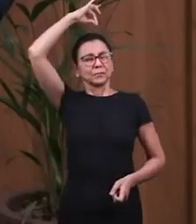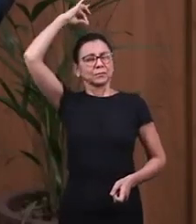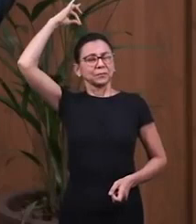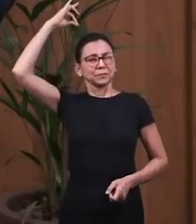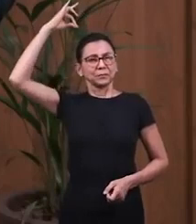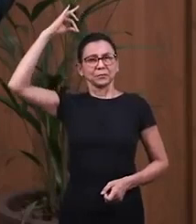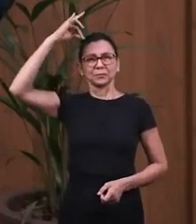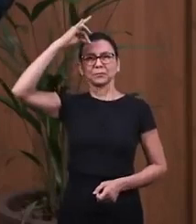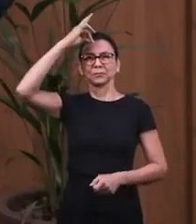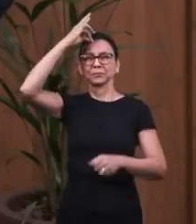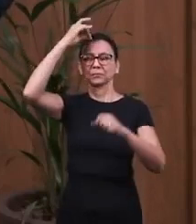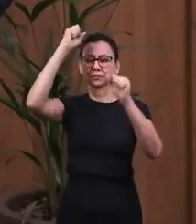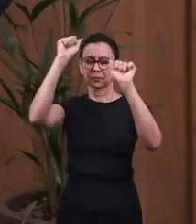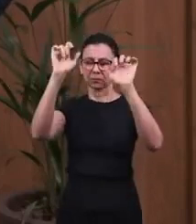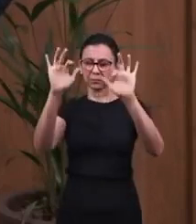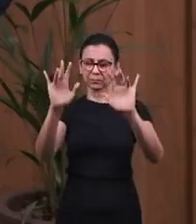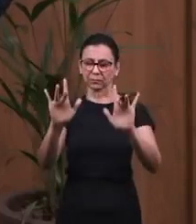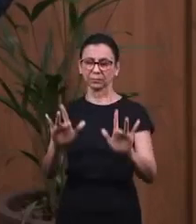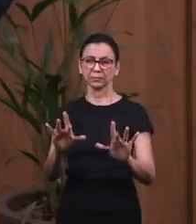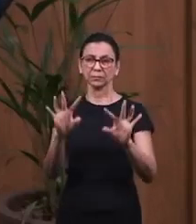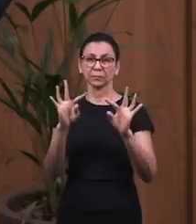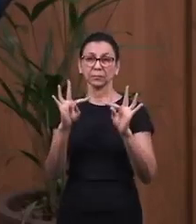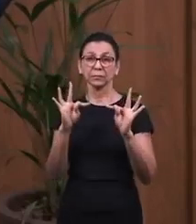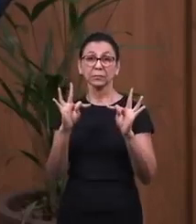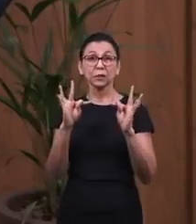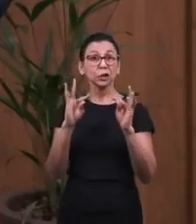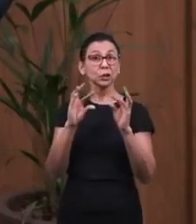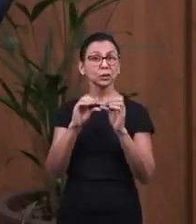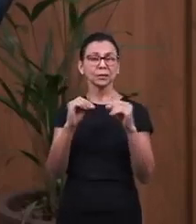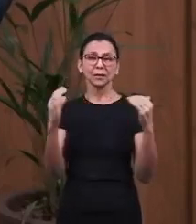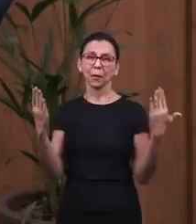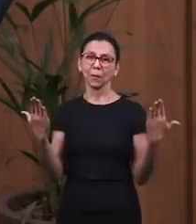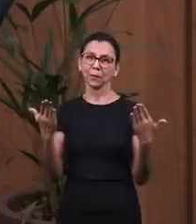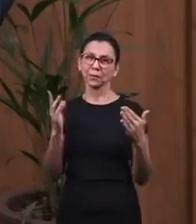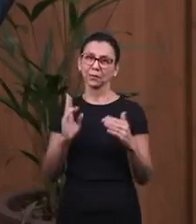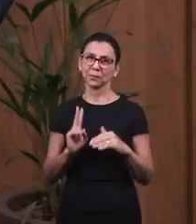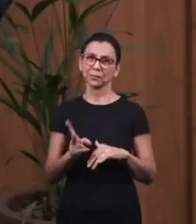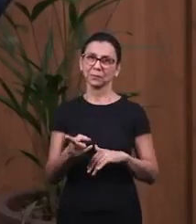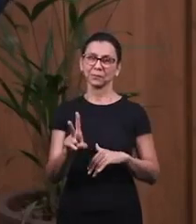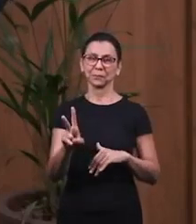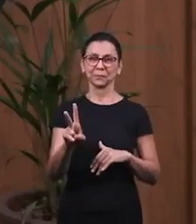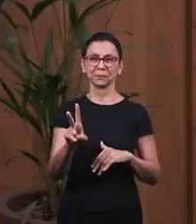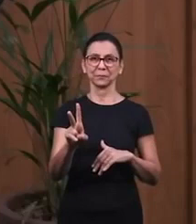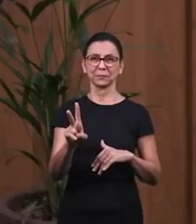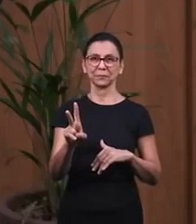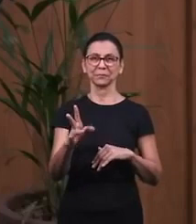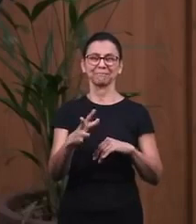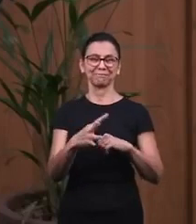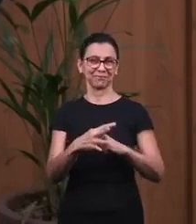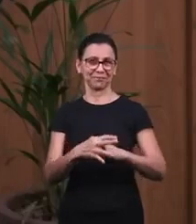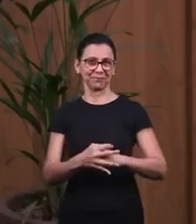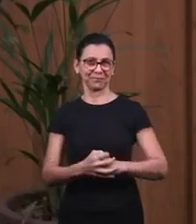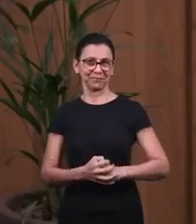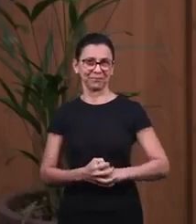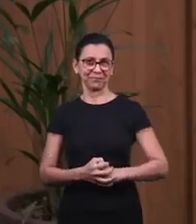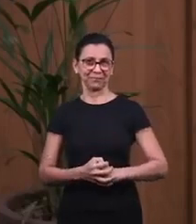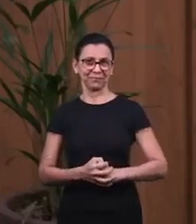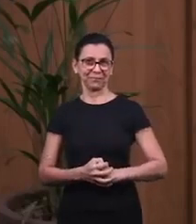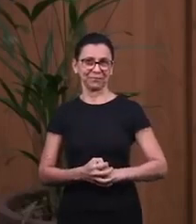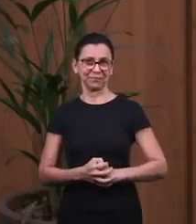all of you now and forever. Amen. We would like to